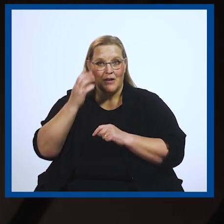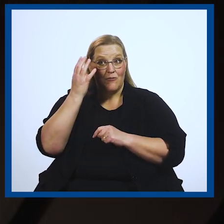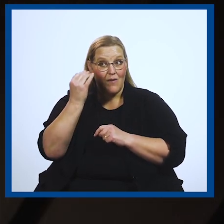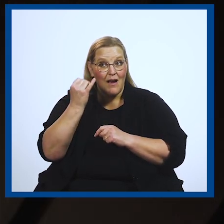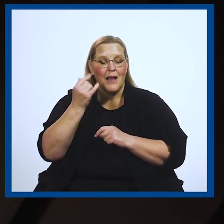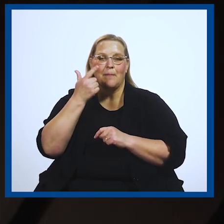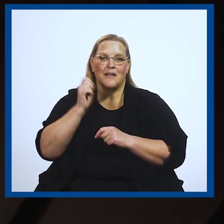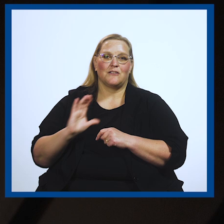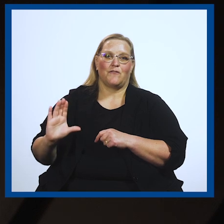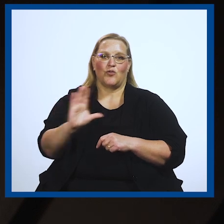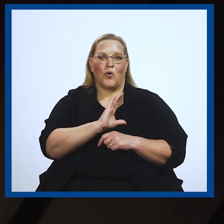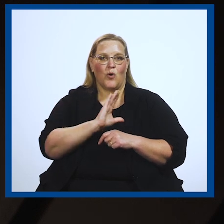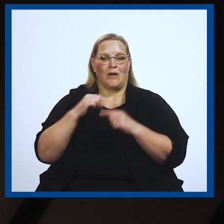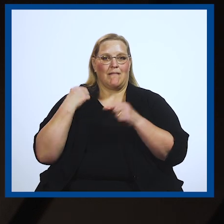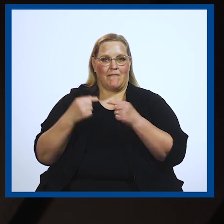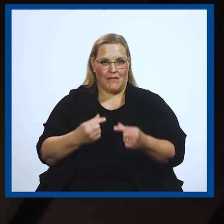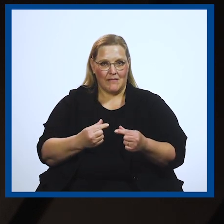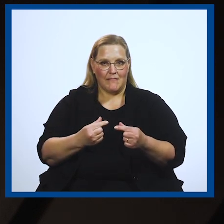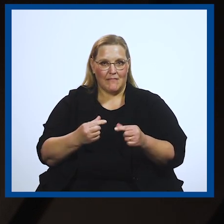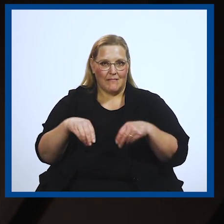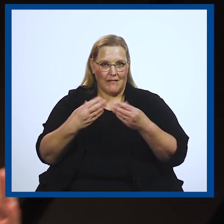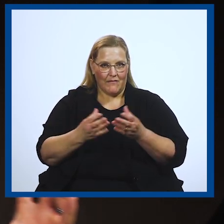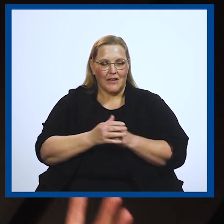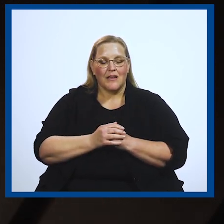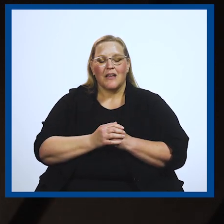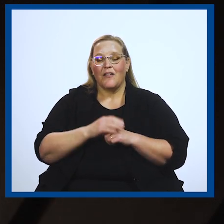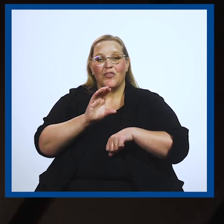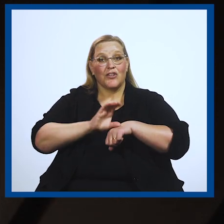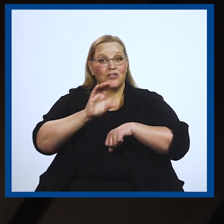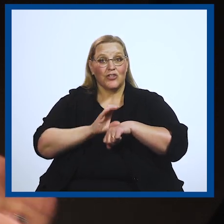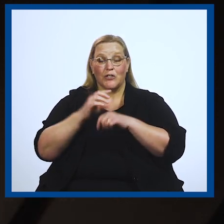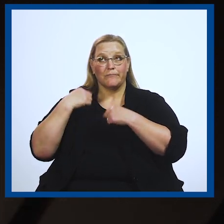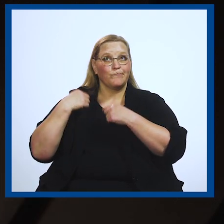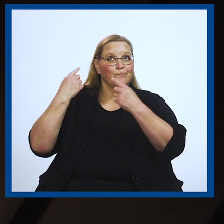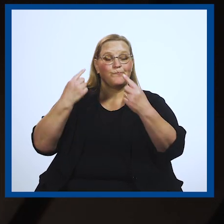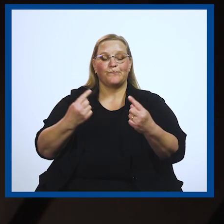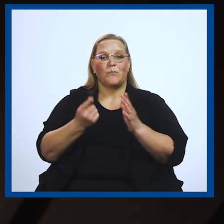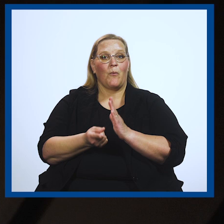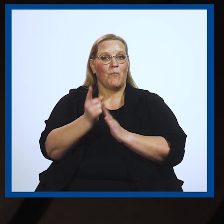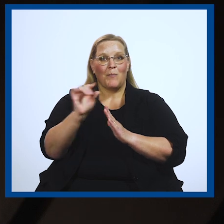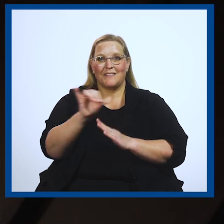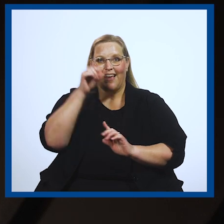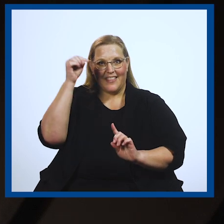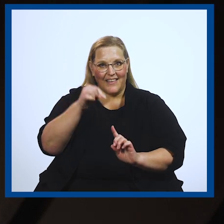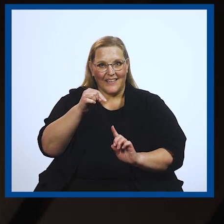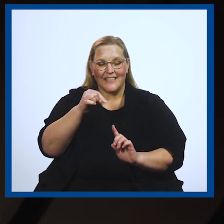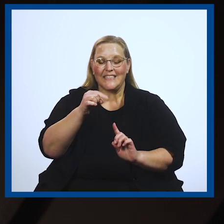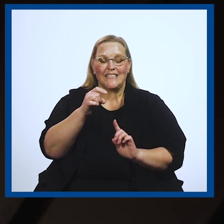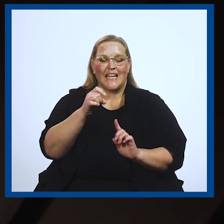because of your generosity. And the church down through the ages, in moments like this, it